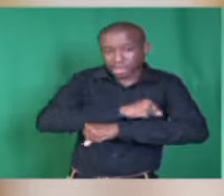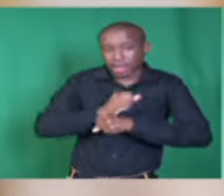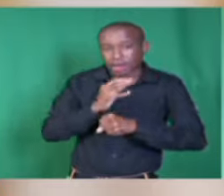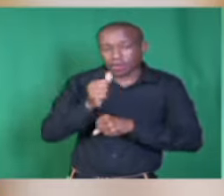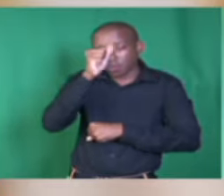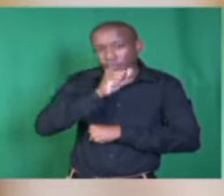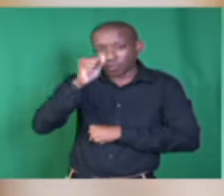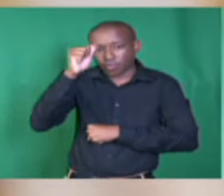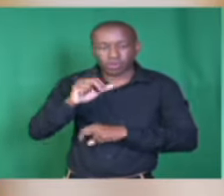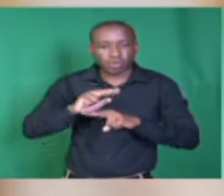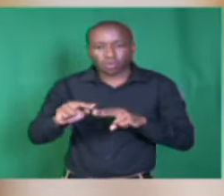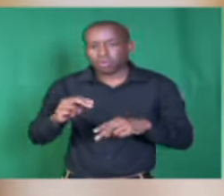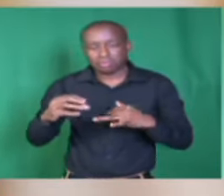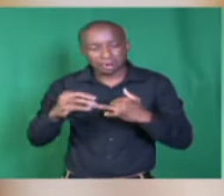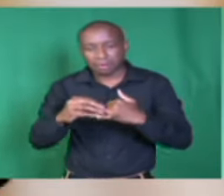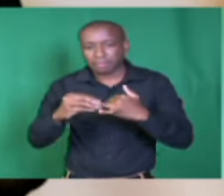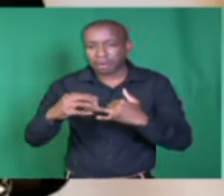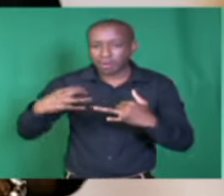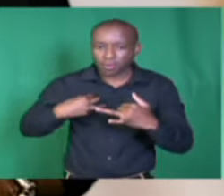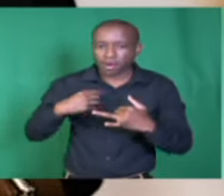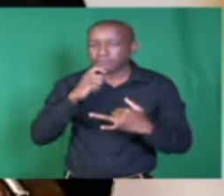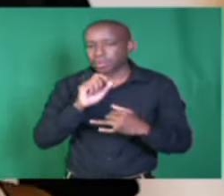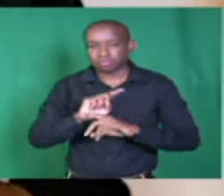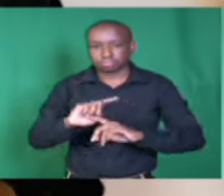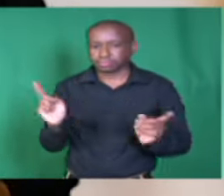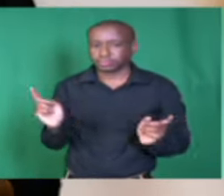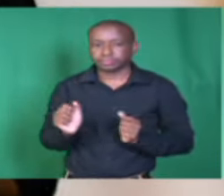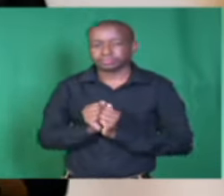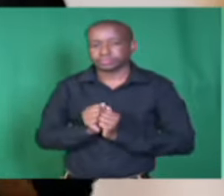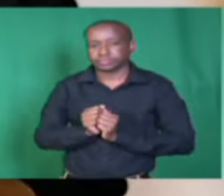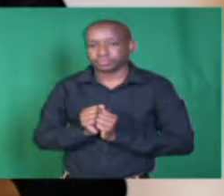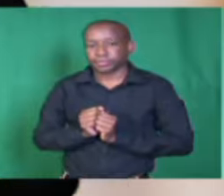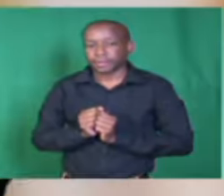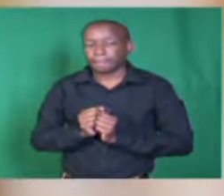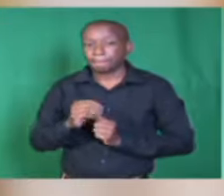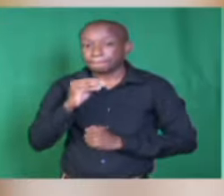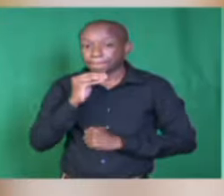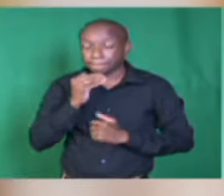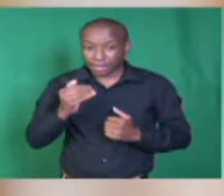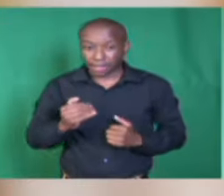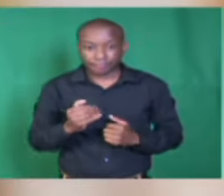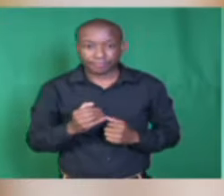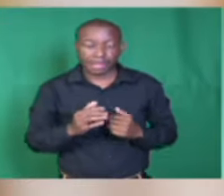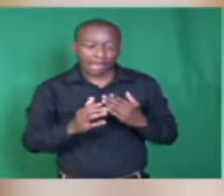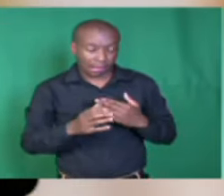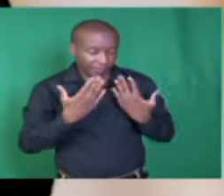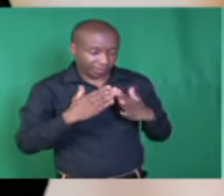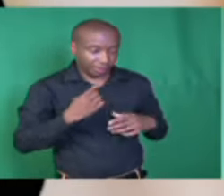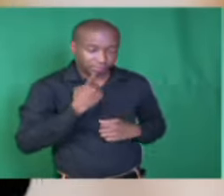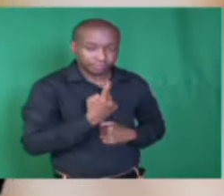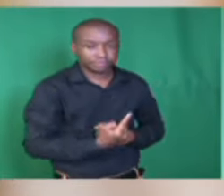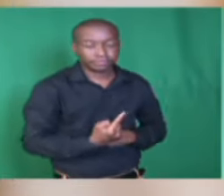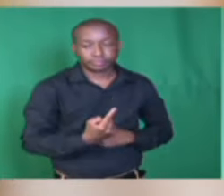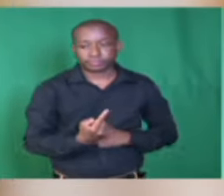God, not husbands and wife. So that was the question. You see them in